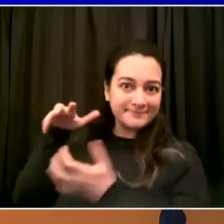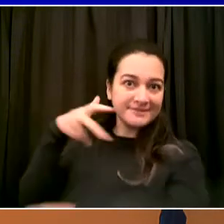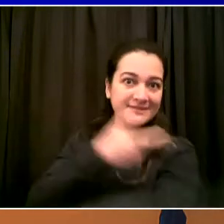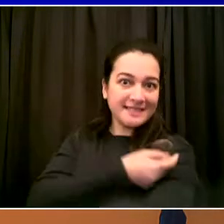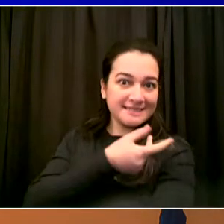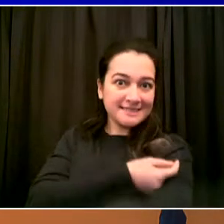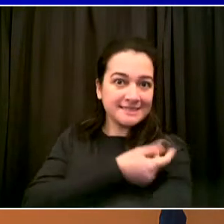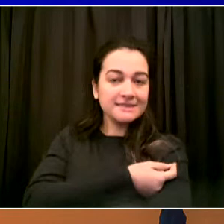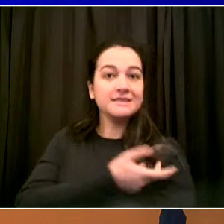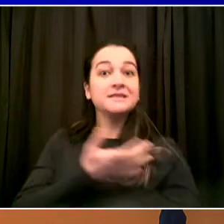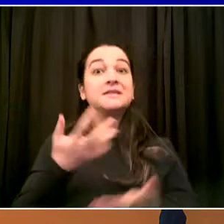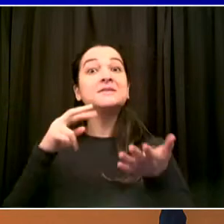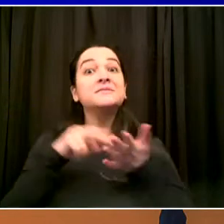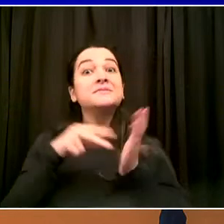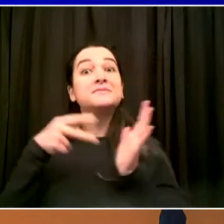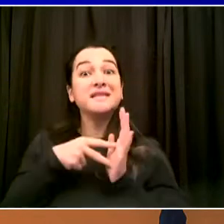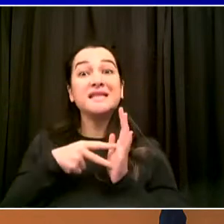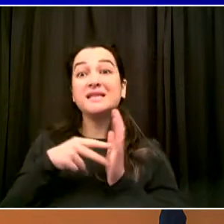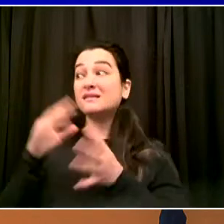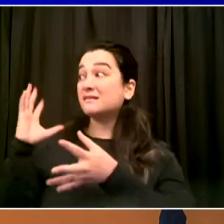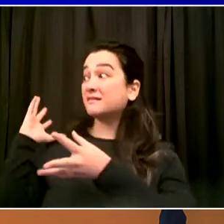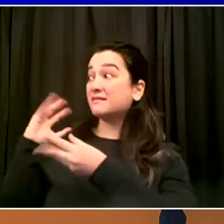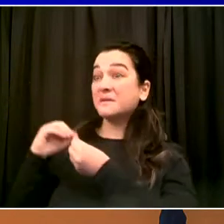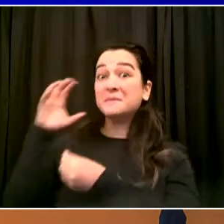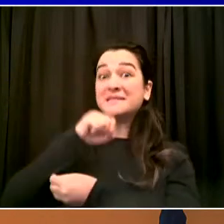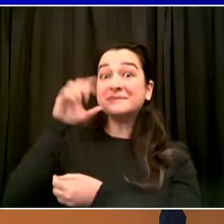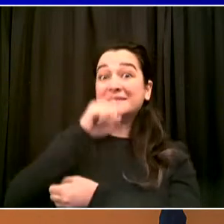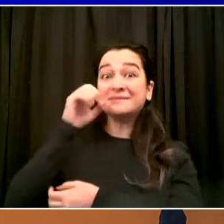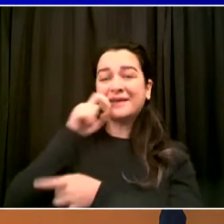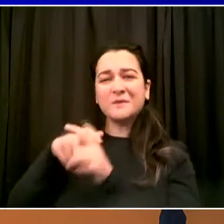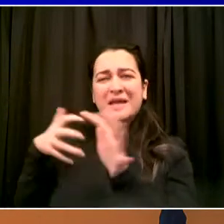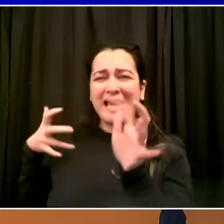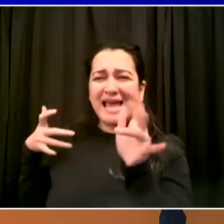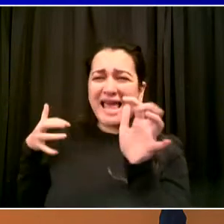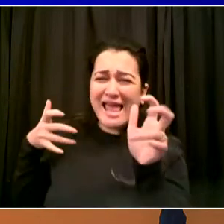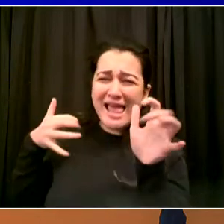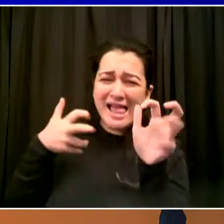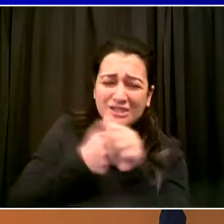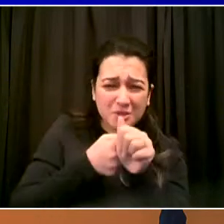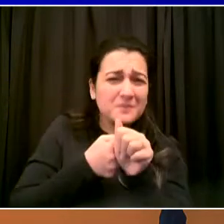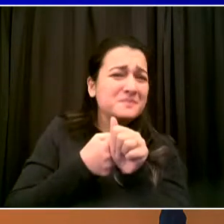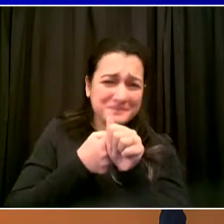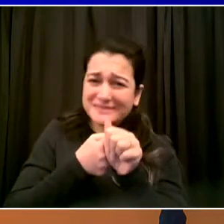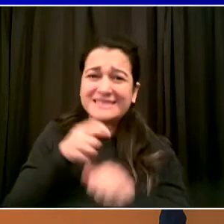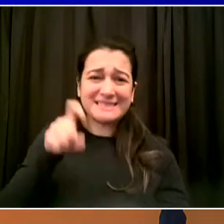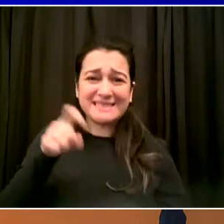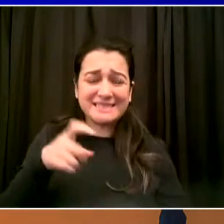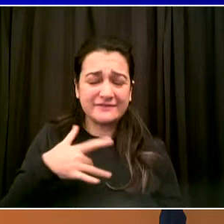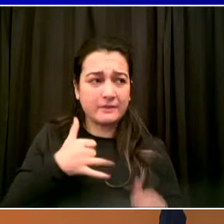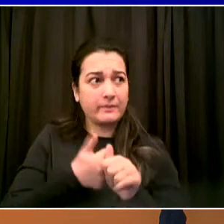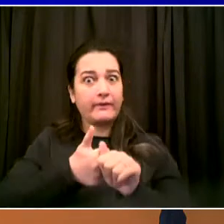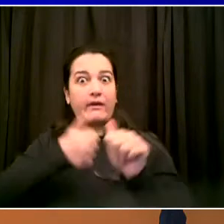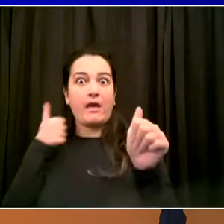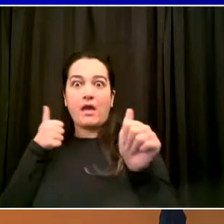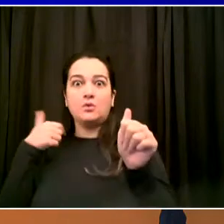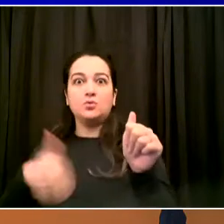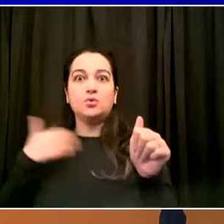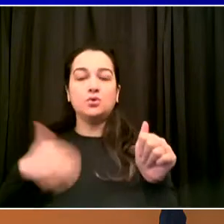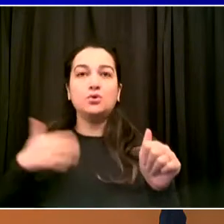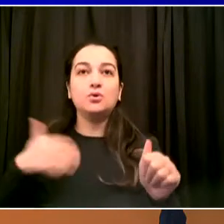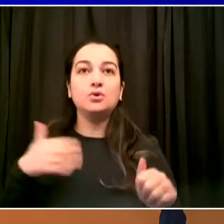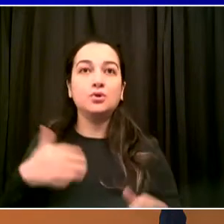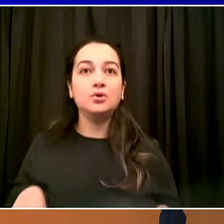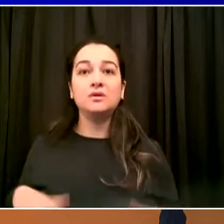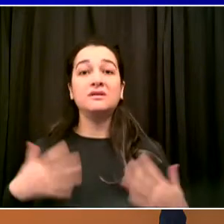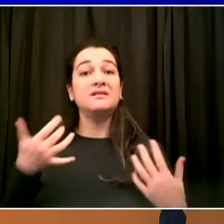for a week where we really put up some great numbers. But remember, the whole question is always supply, supply, supply. Federal government, state government